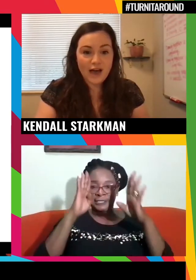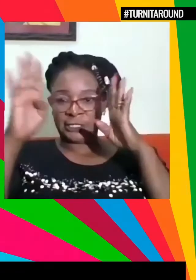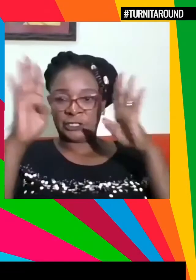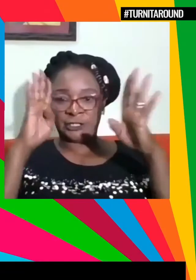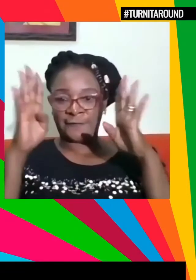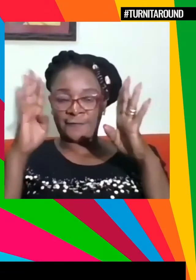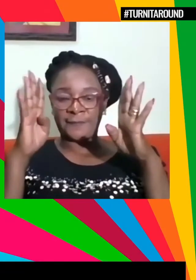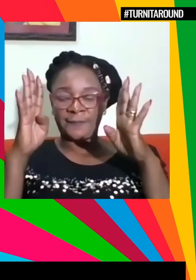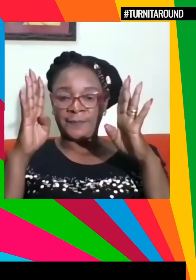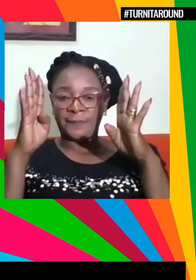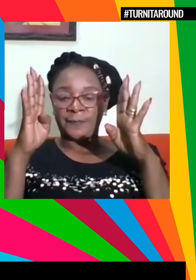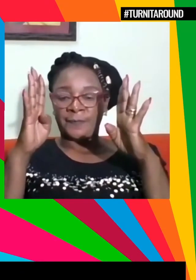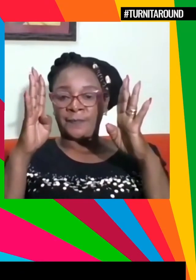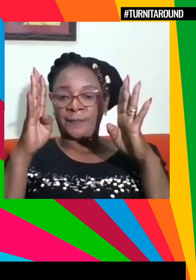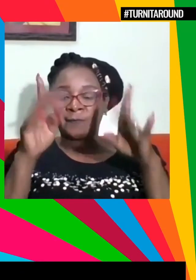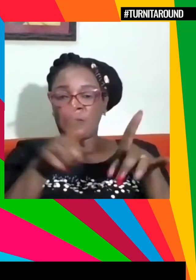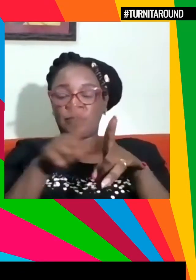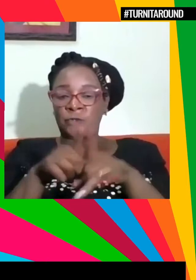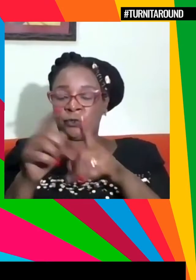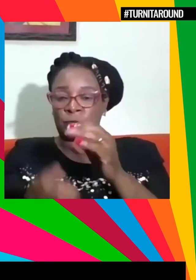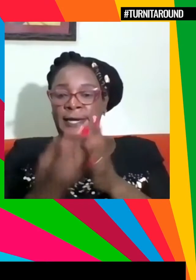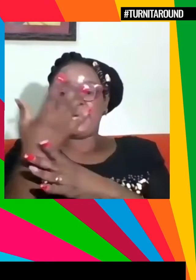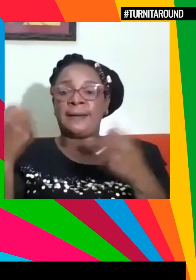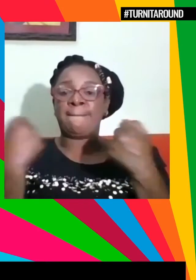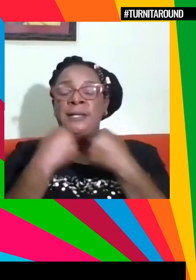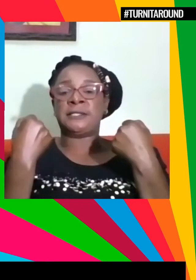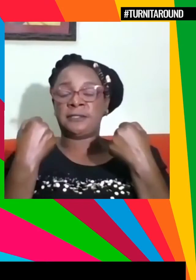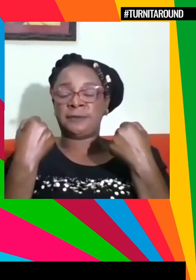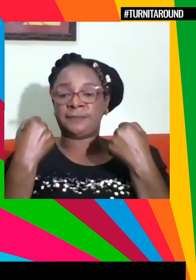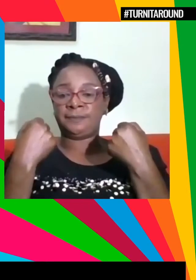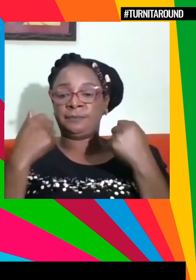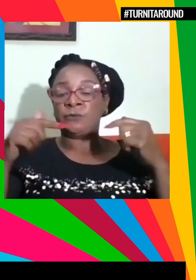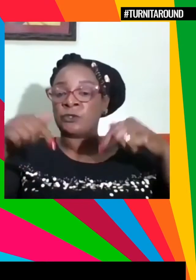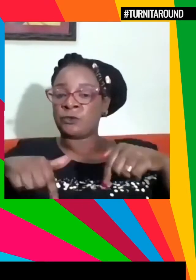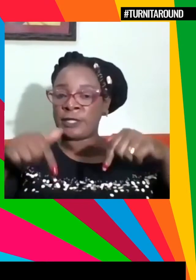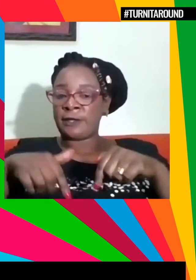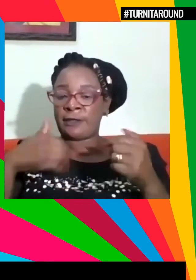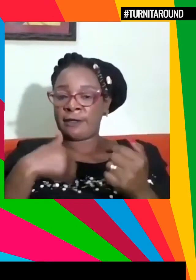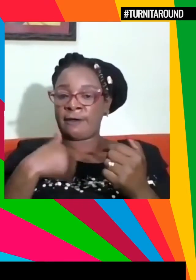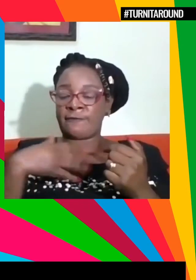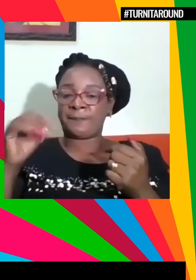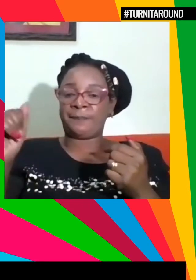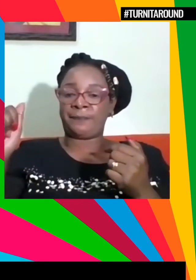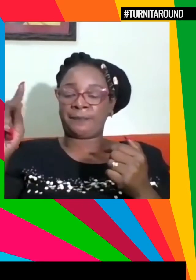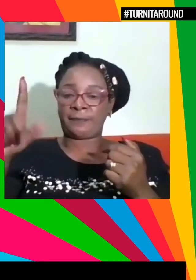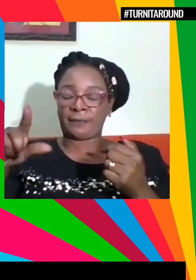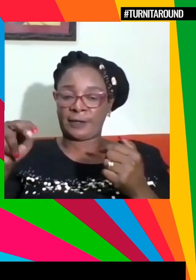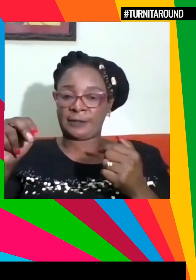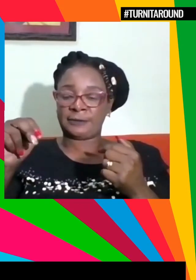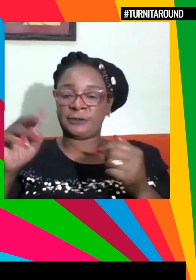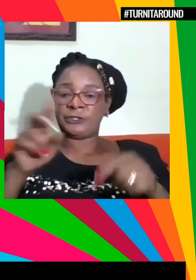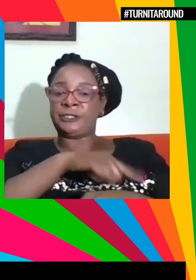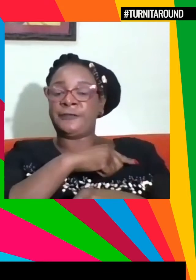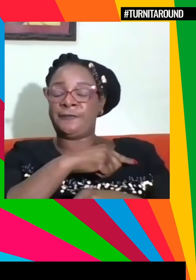life and creating impact. Today, I have with me Ellen Jakowski, the Chief Sustainability and